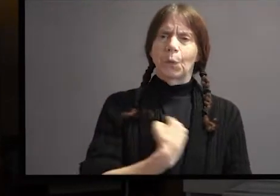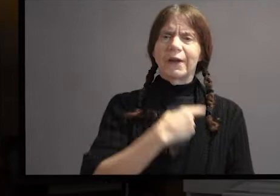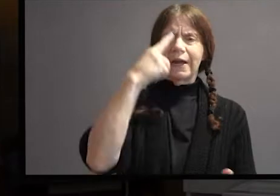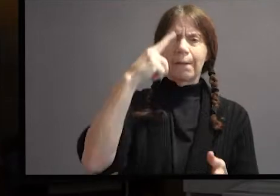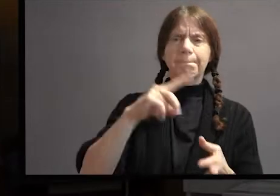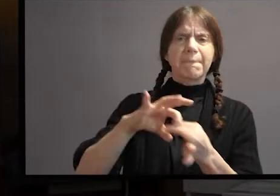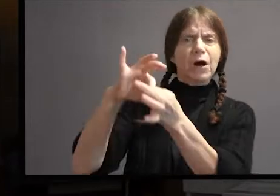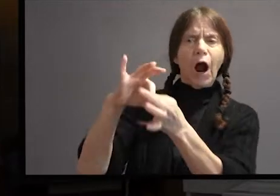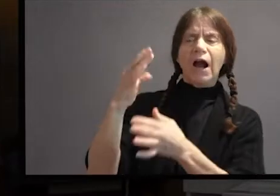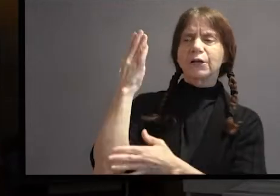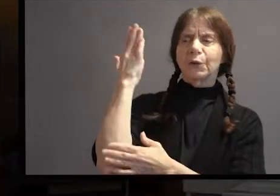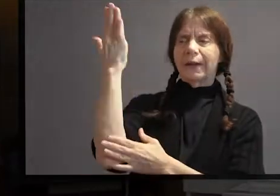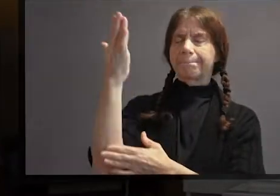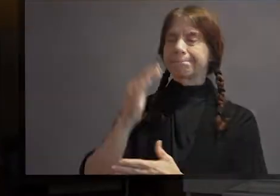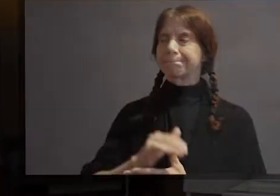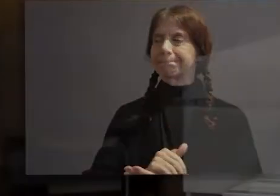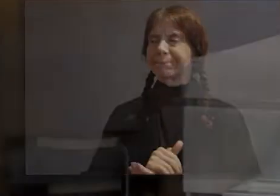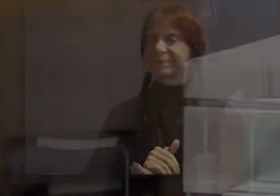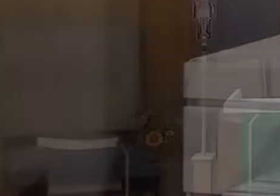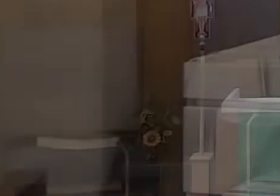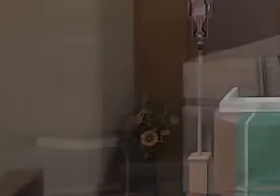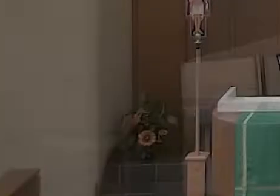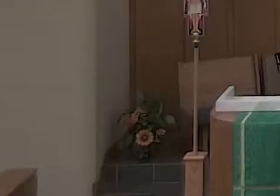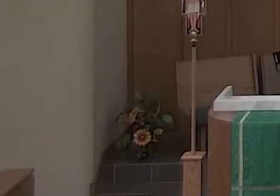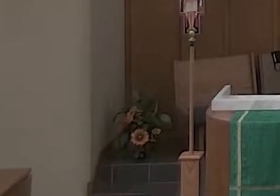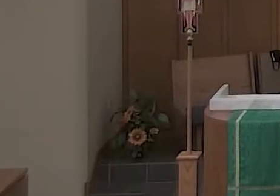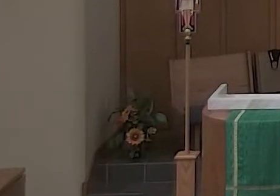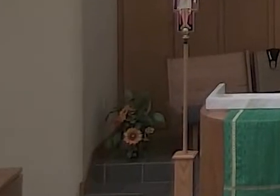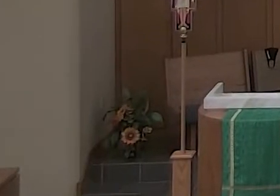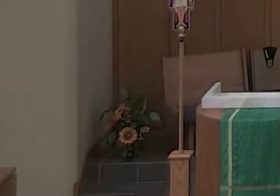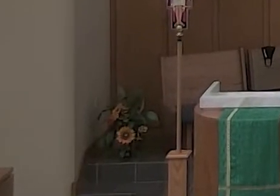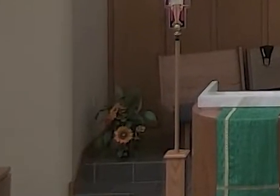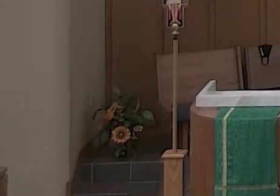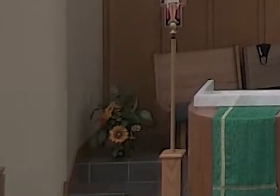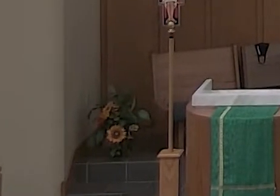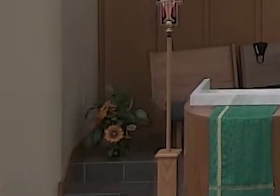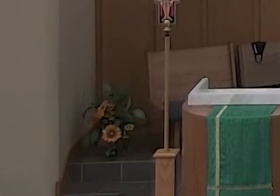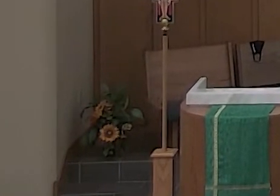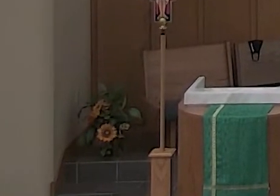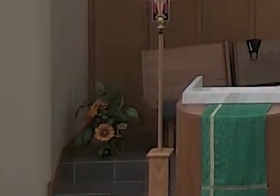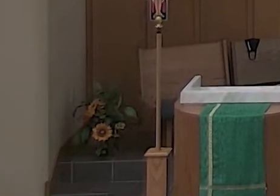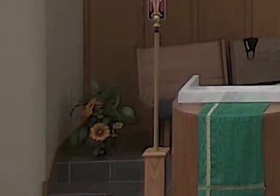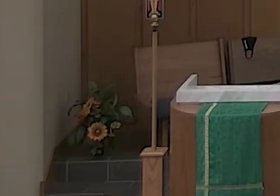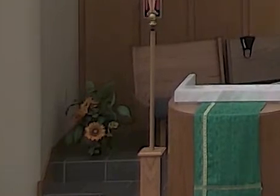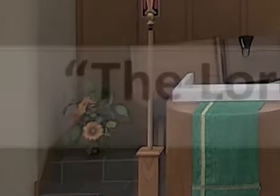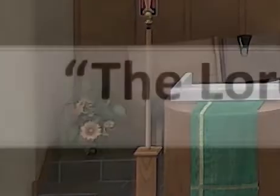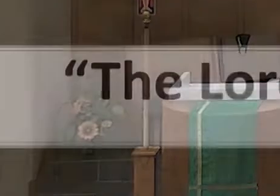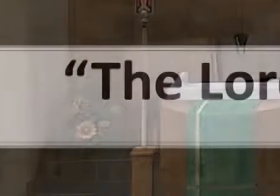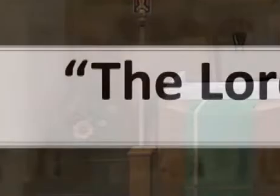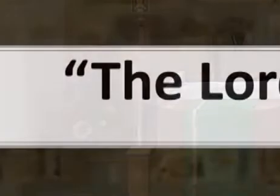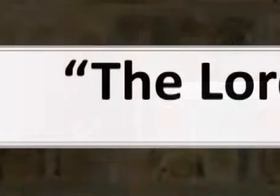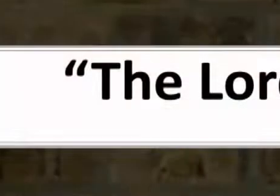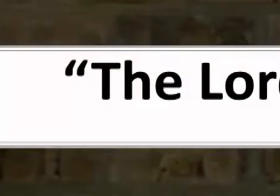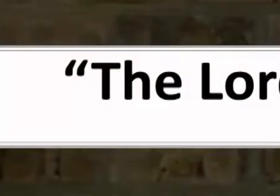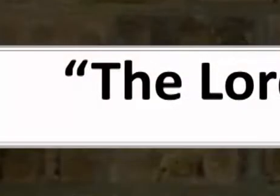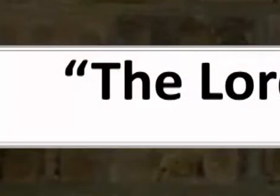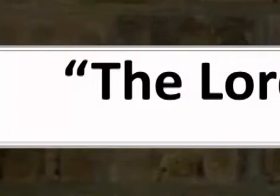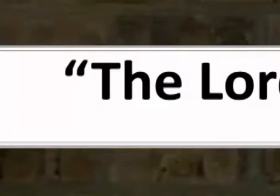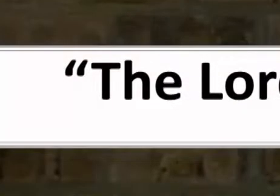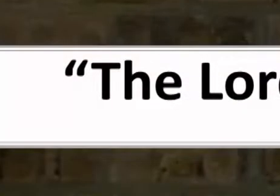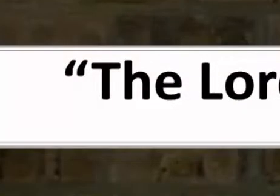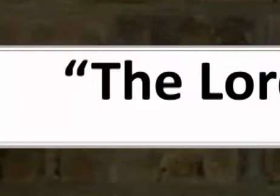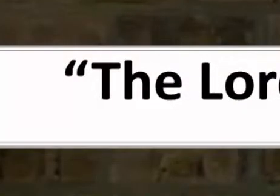us and we belong to him. The service will begin after this opening hymn.